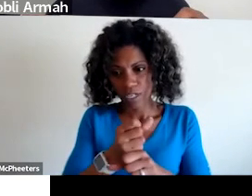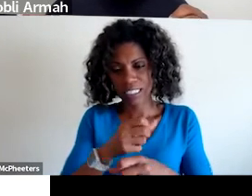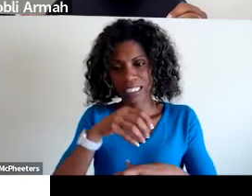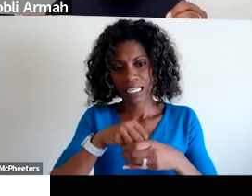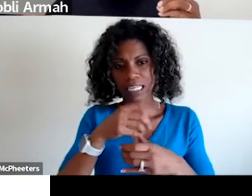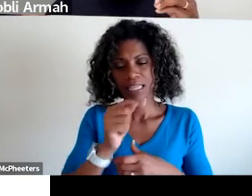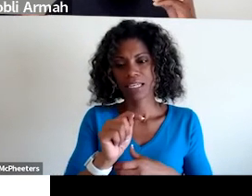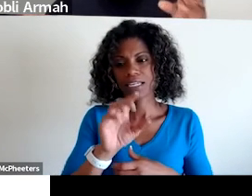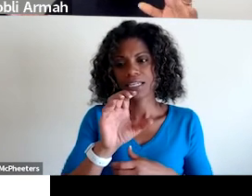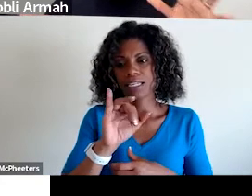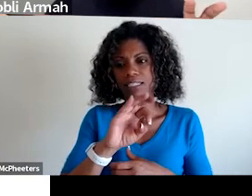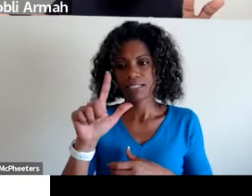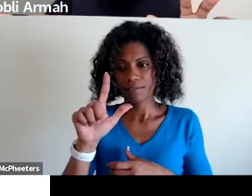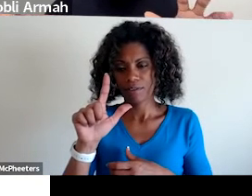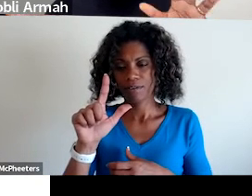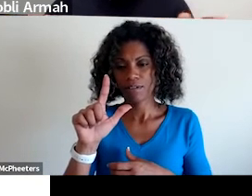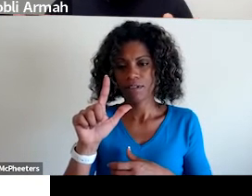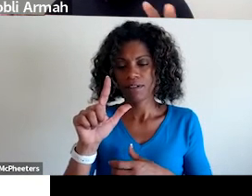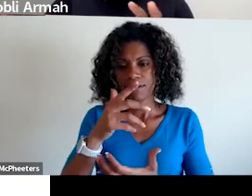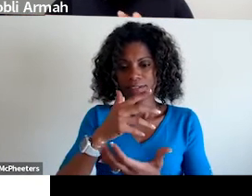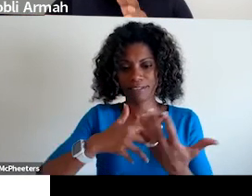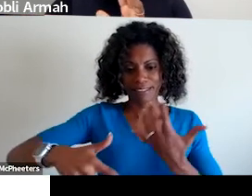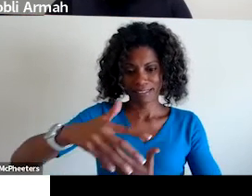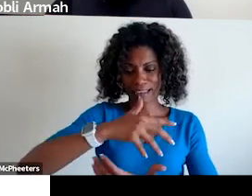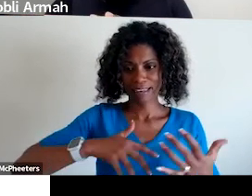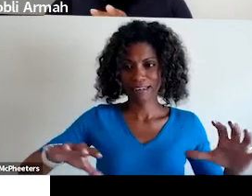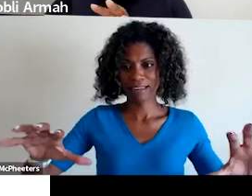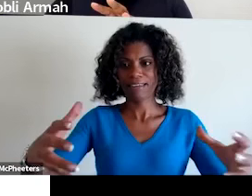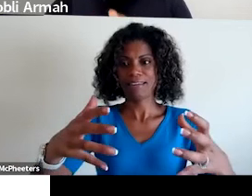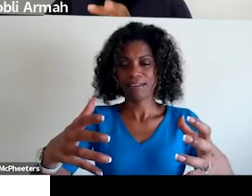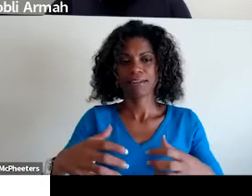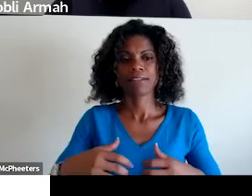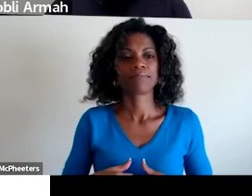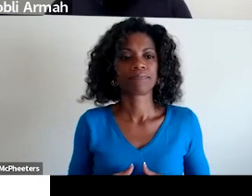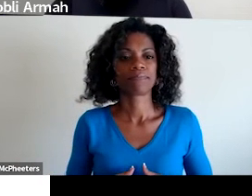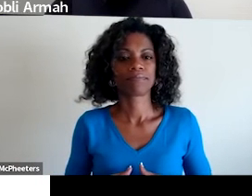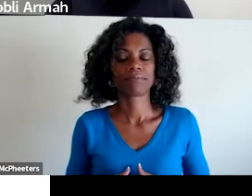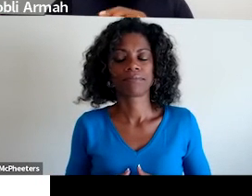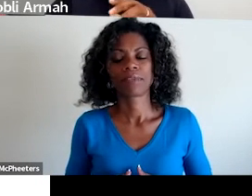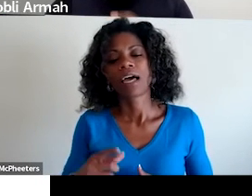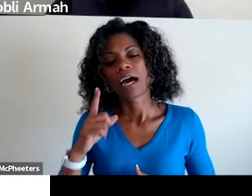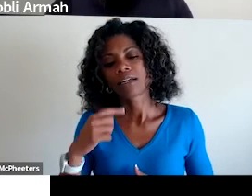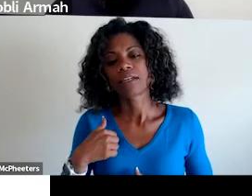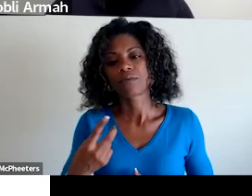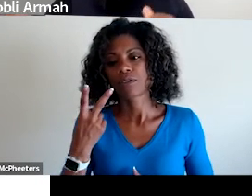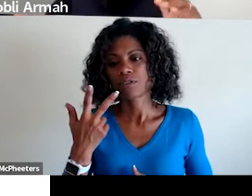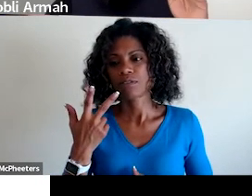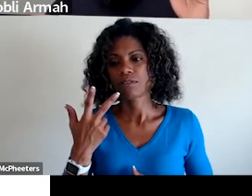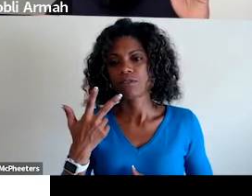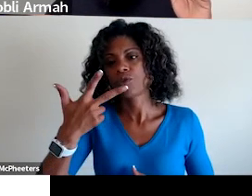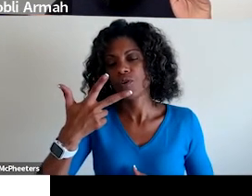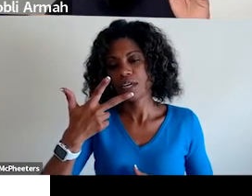And what there's three findings from this report that I think are really beneficial to you all. And so the first